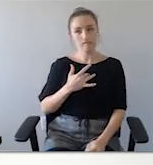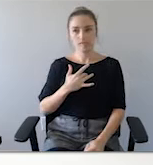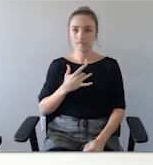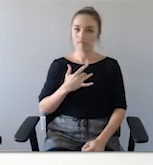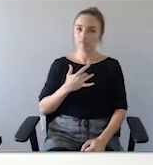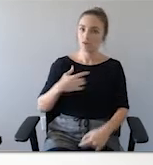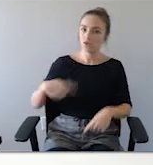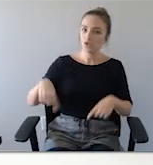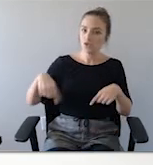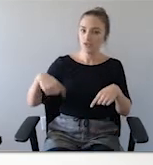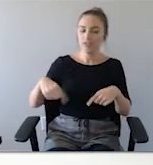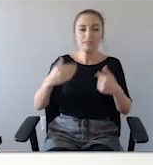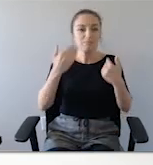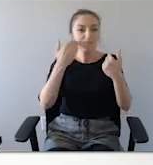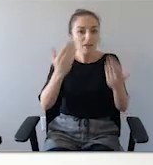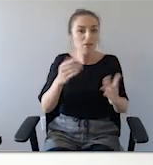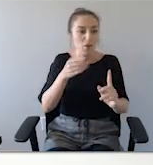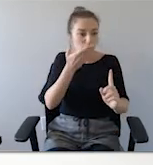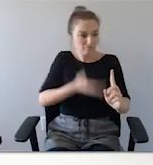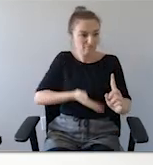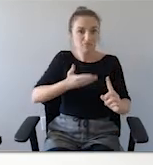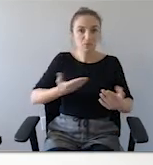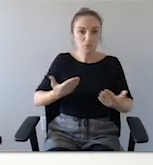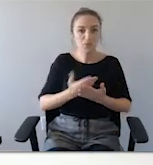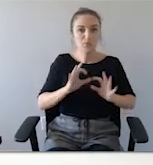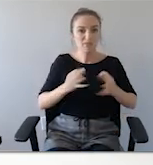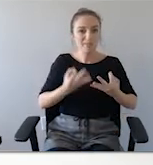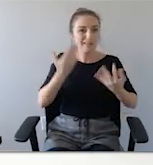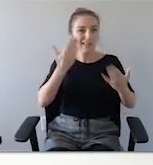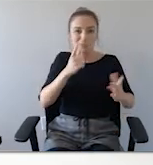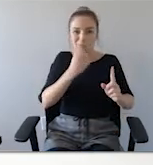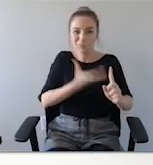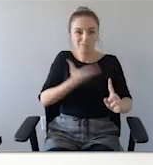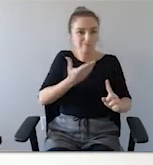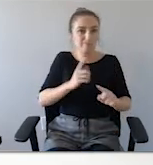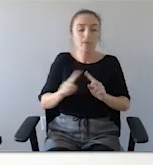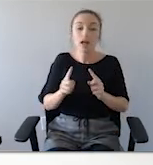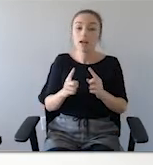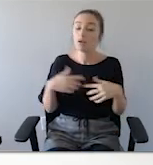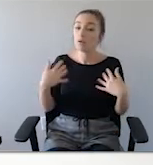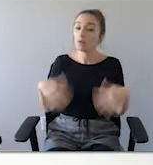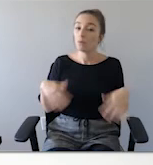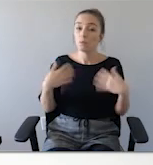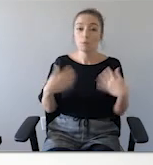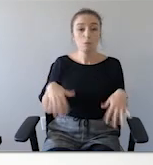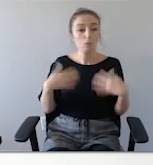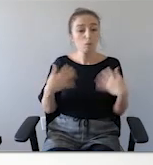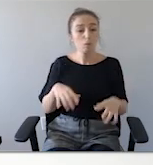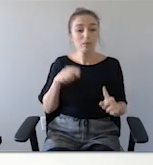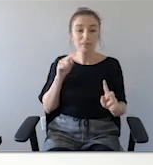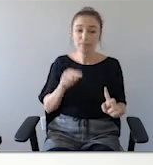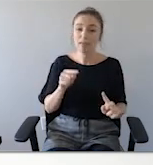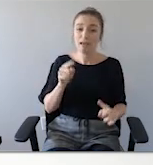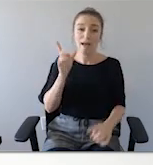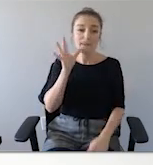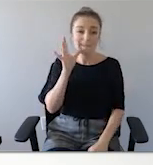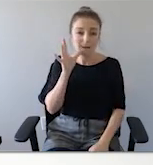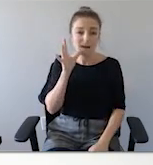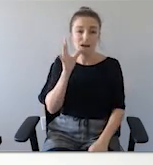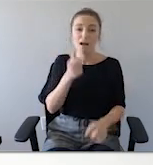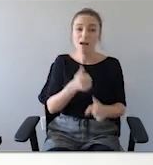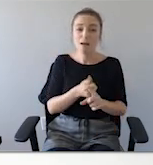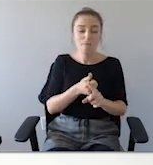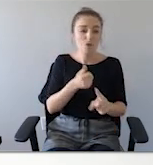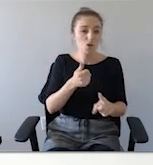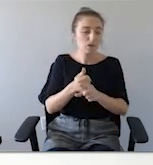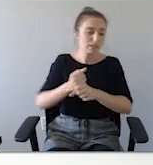a new family to me, so I didn't really know yet. But oh my, that mom lit up and went